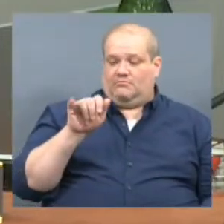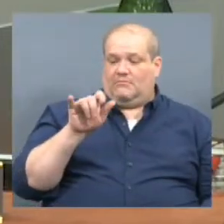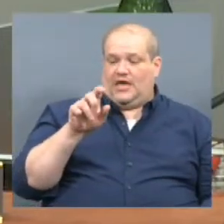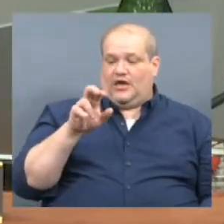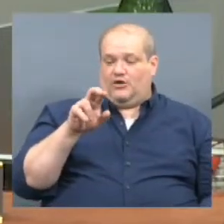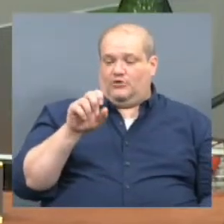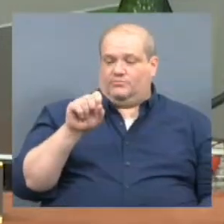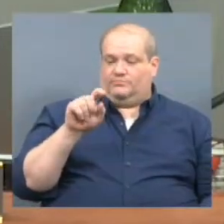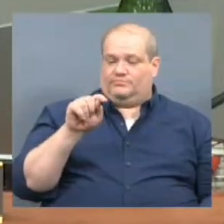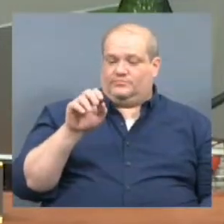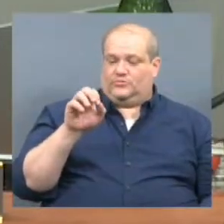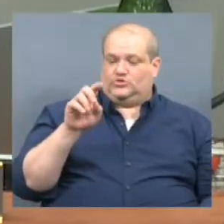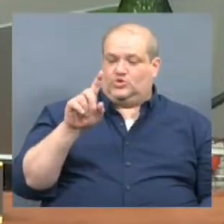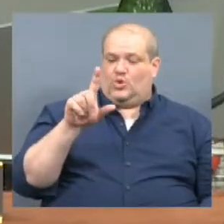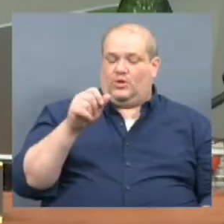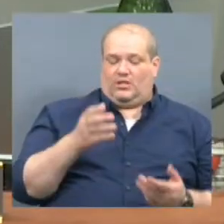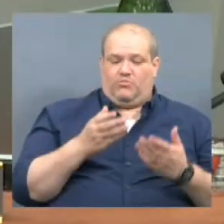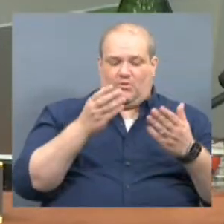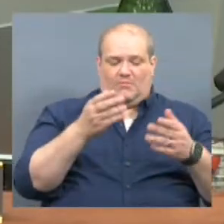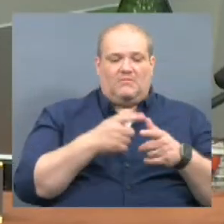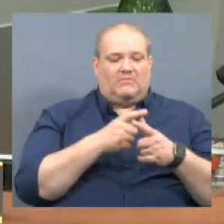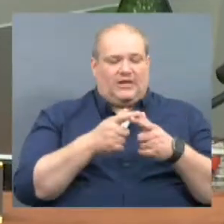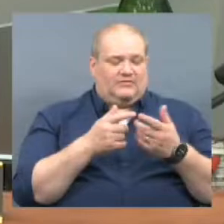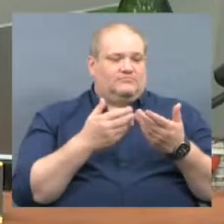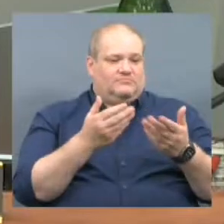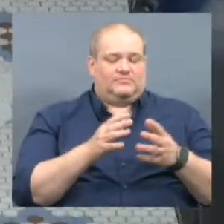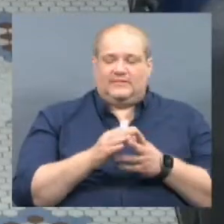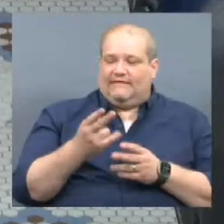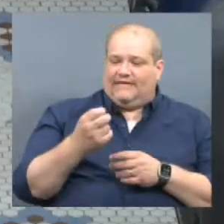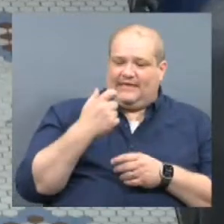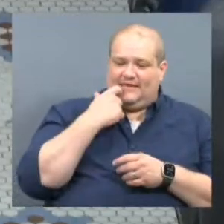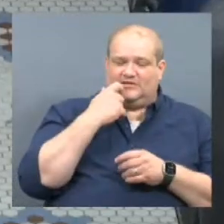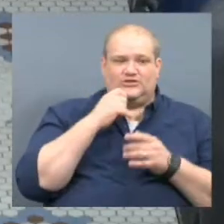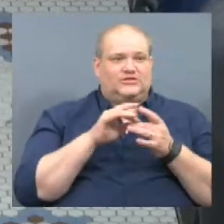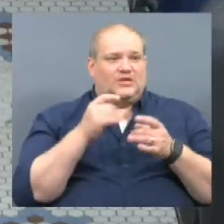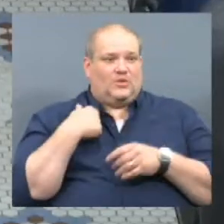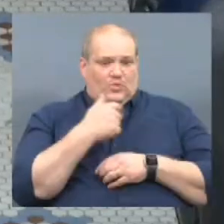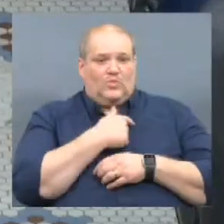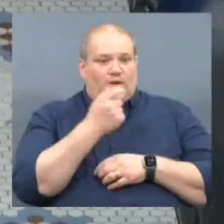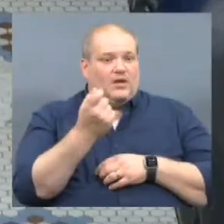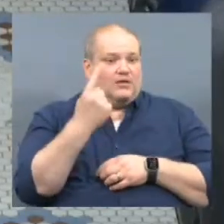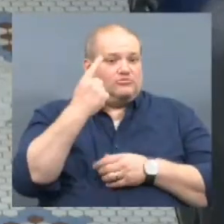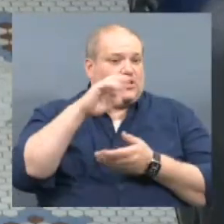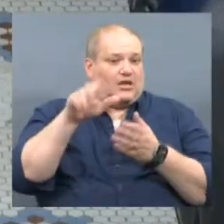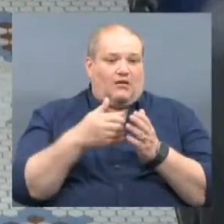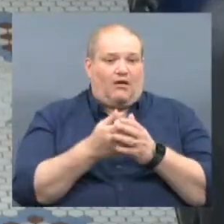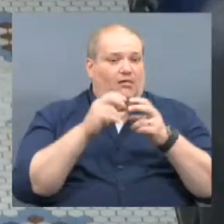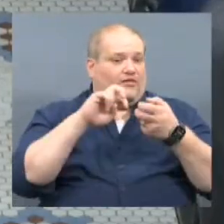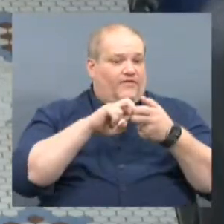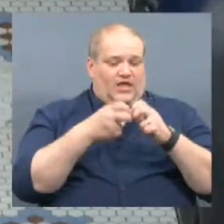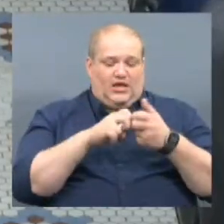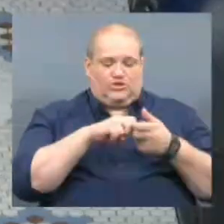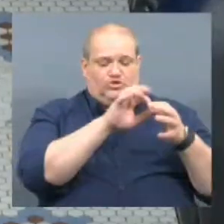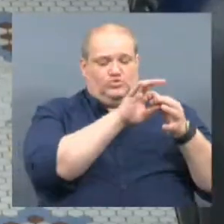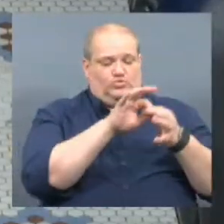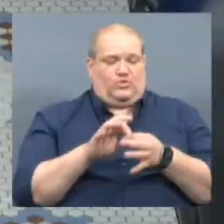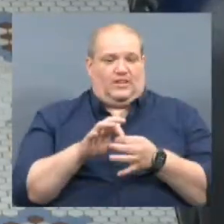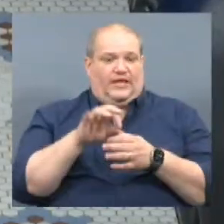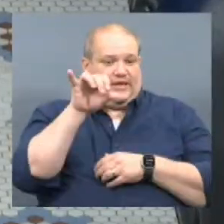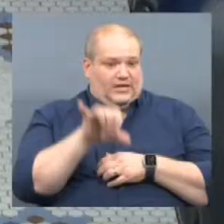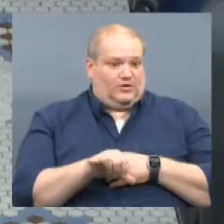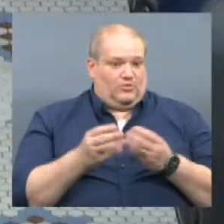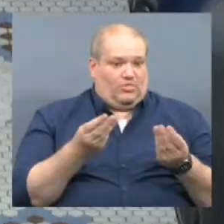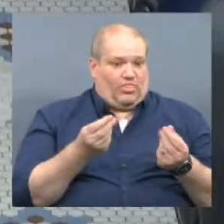of commented on, feel free to As he just said. address anything. We understand all of the issues that are on that,